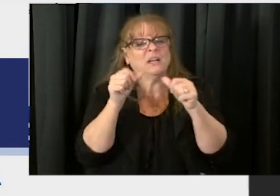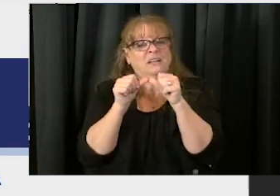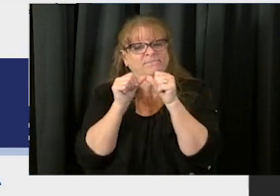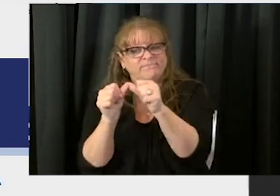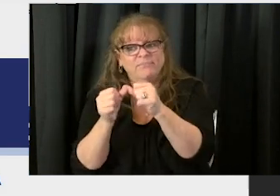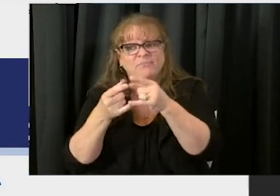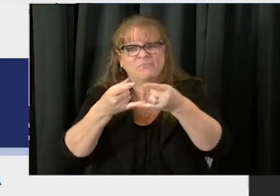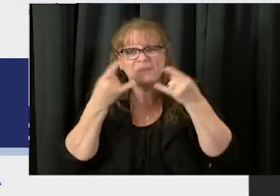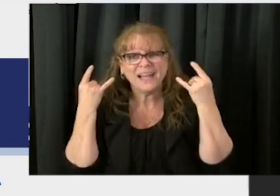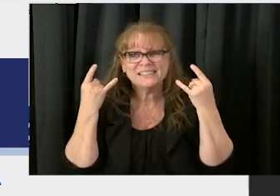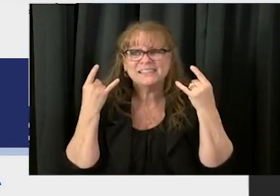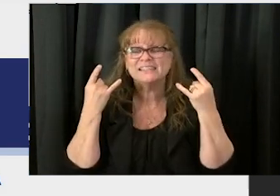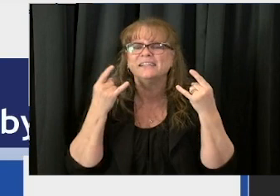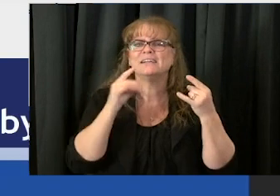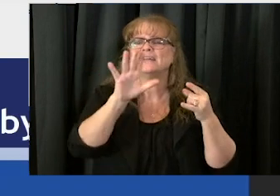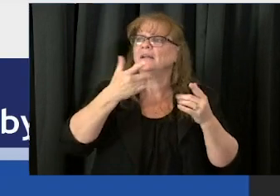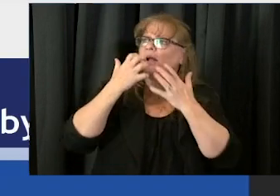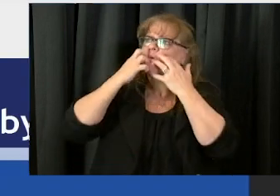Next slide.